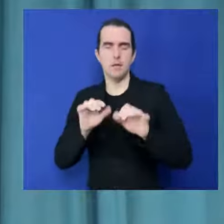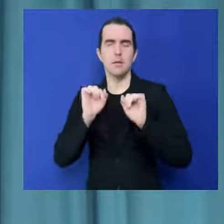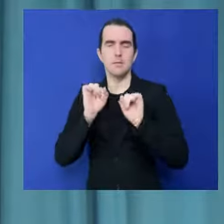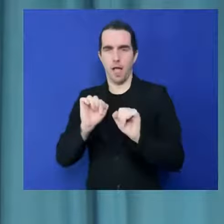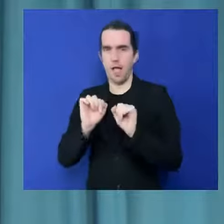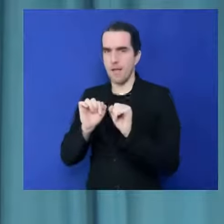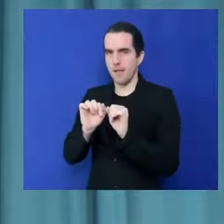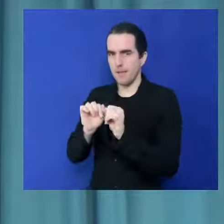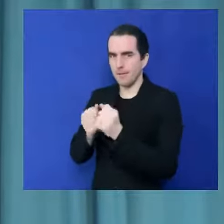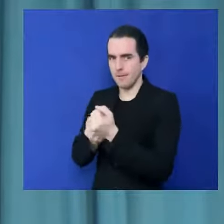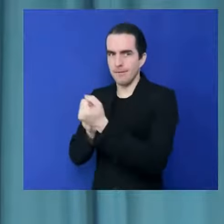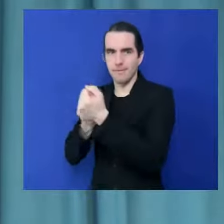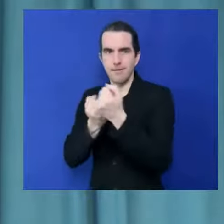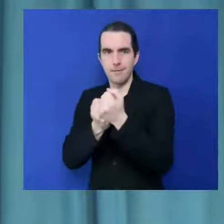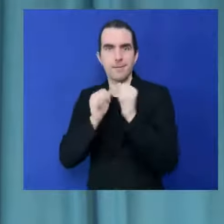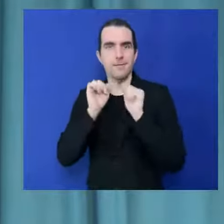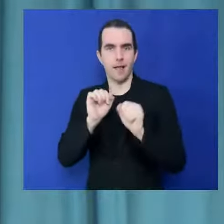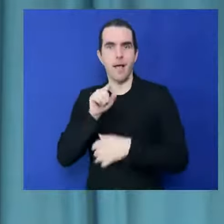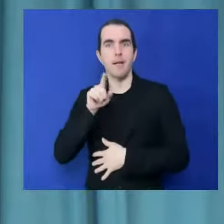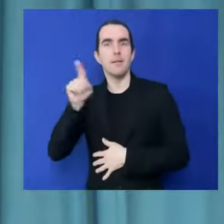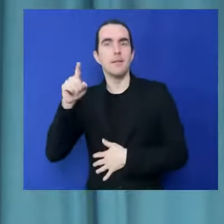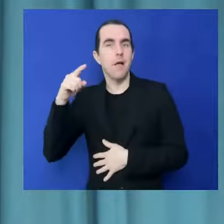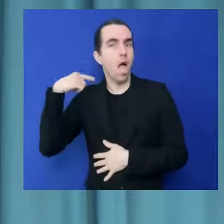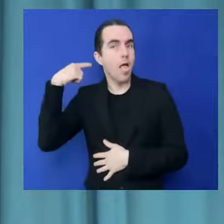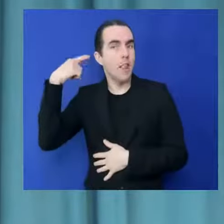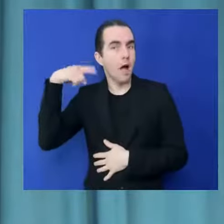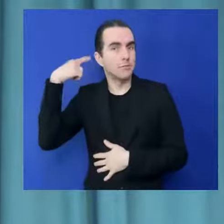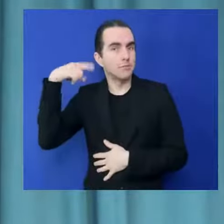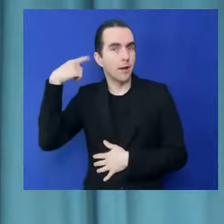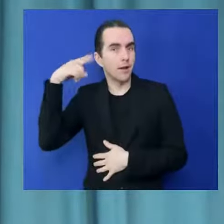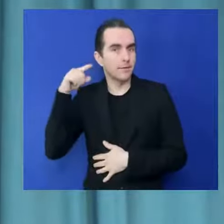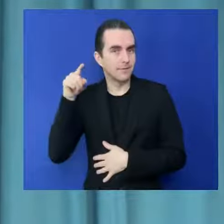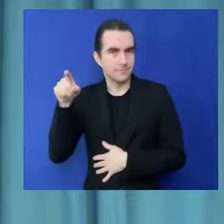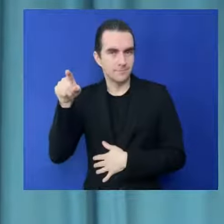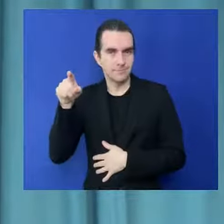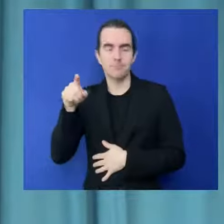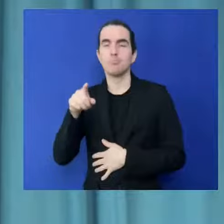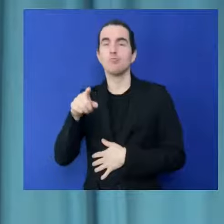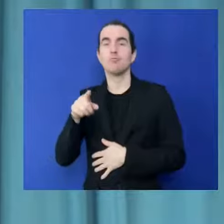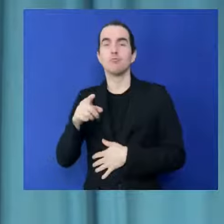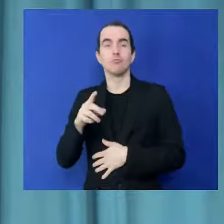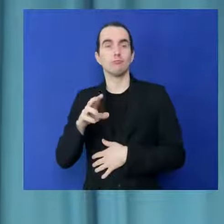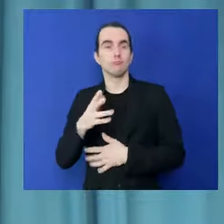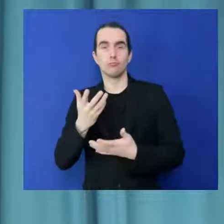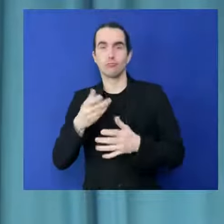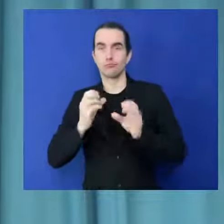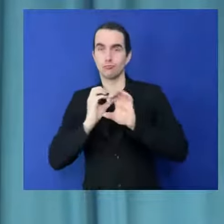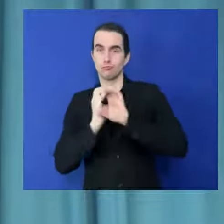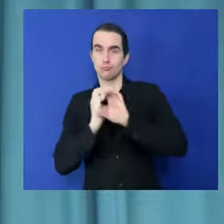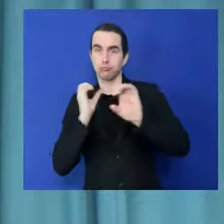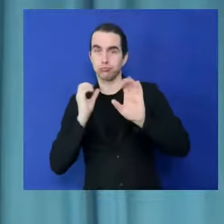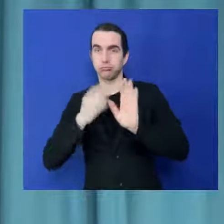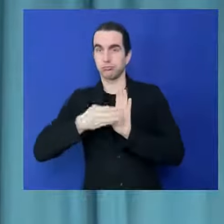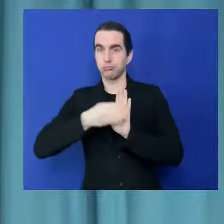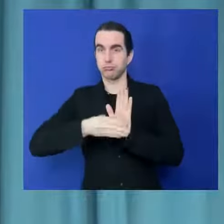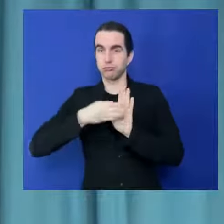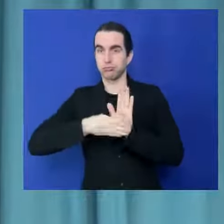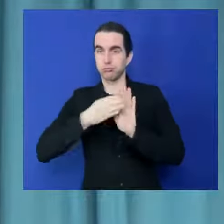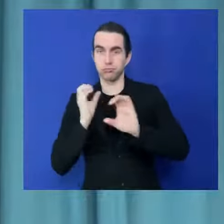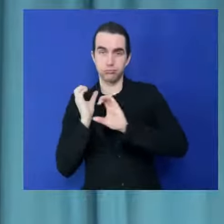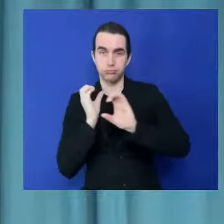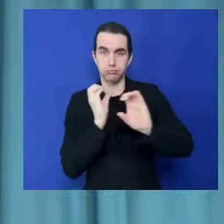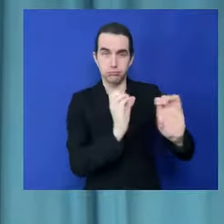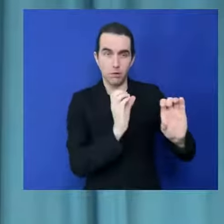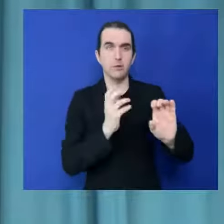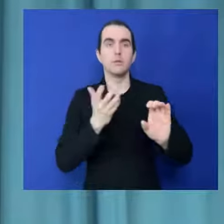are producing those scans of their stations and their trains, so they can do tours and keep